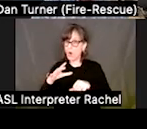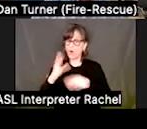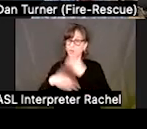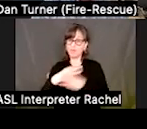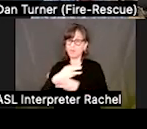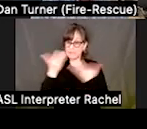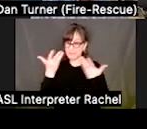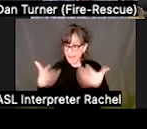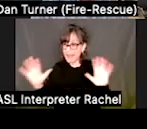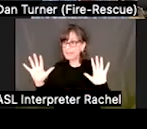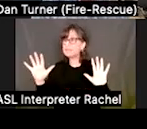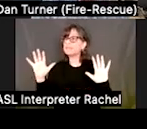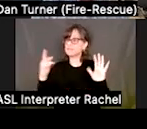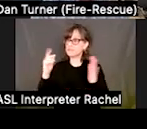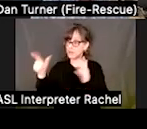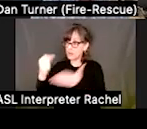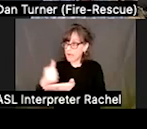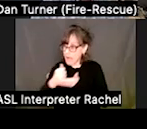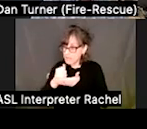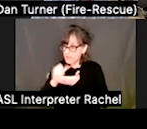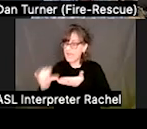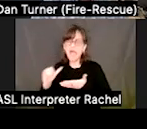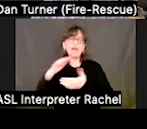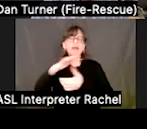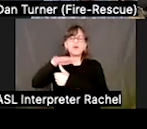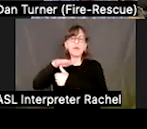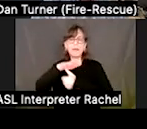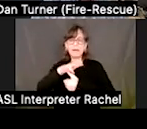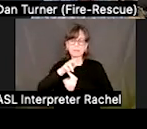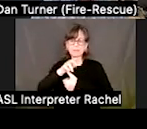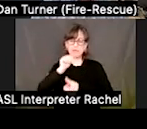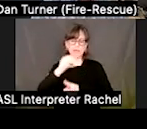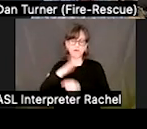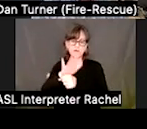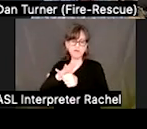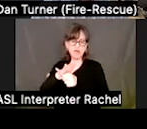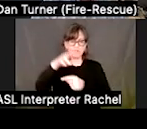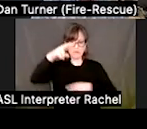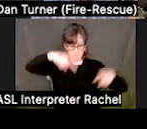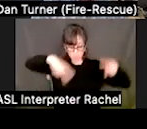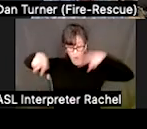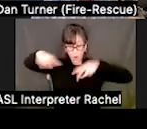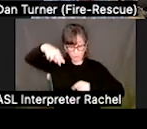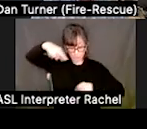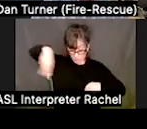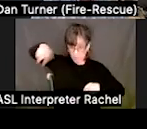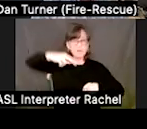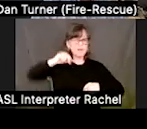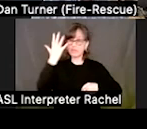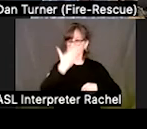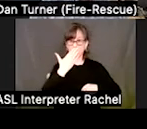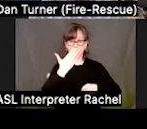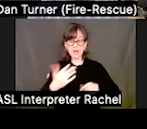help. And you can't do this by helicopter. If you flew over the building in this image here, it would look fine. Doesn't look fine from the